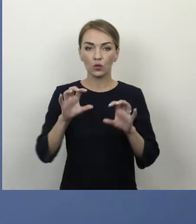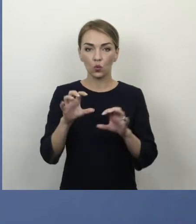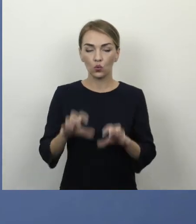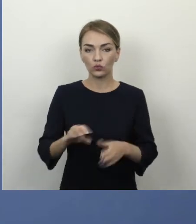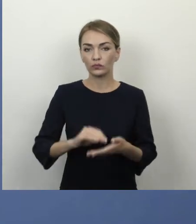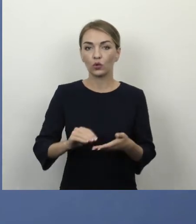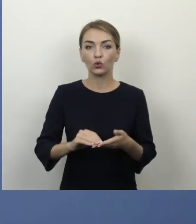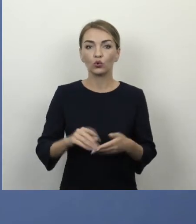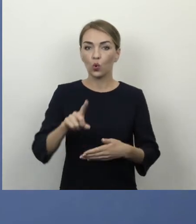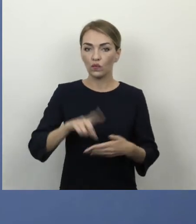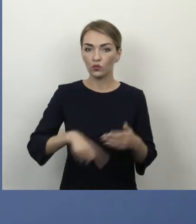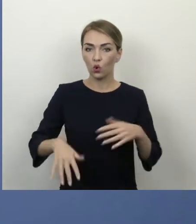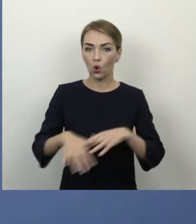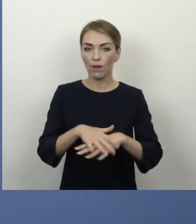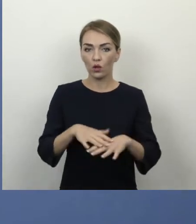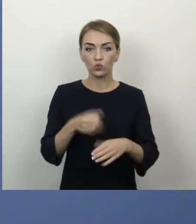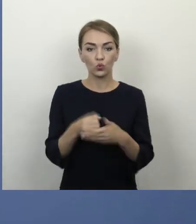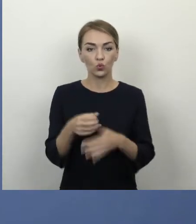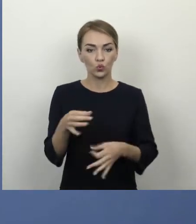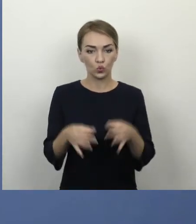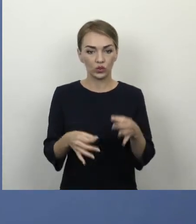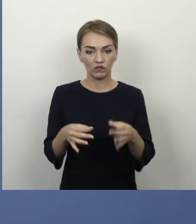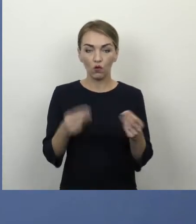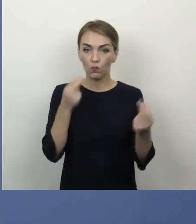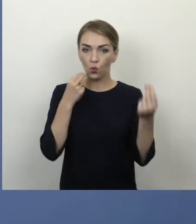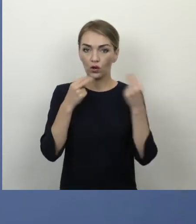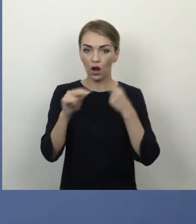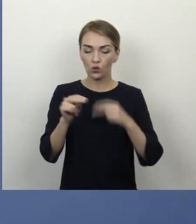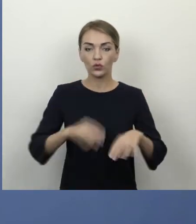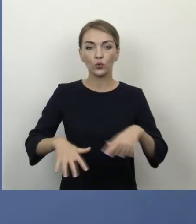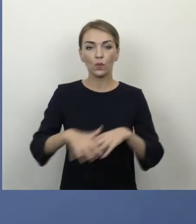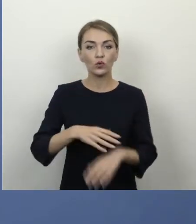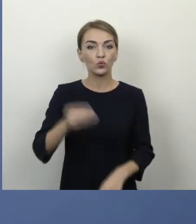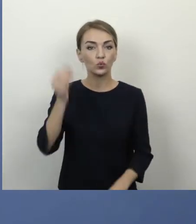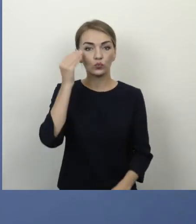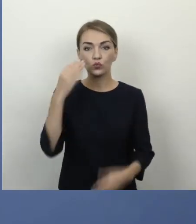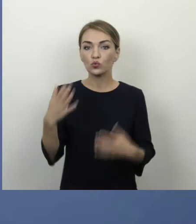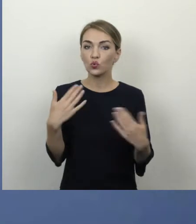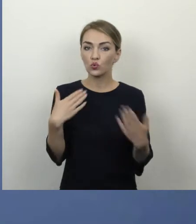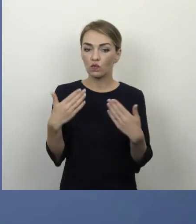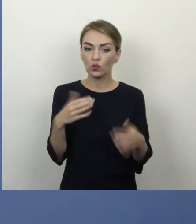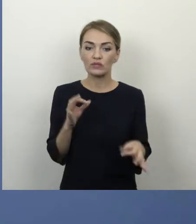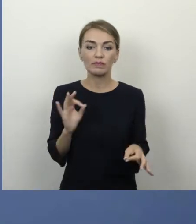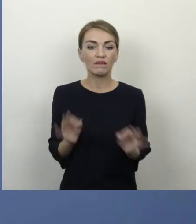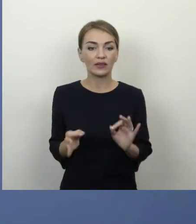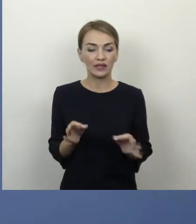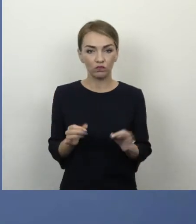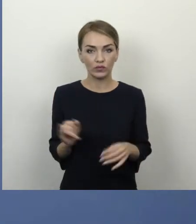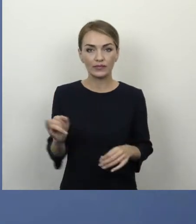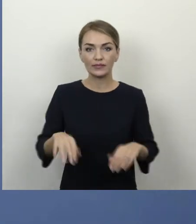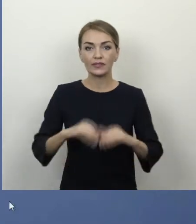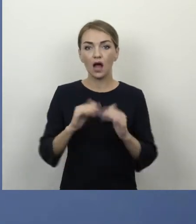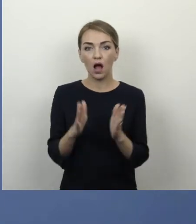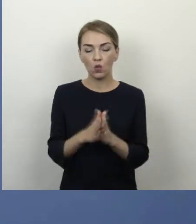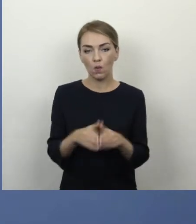The consistent application of the law ensures confidence of the public and